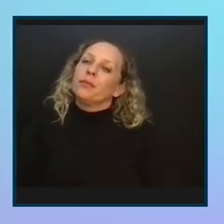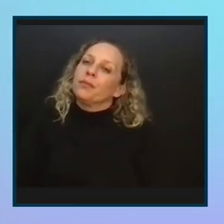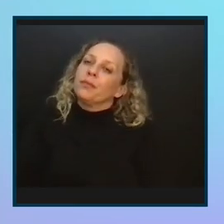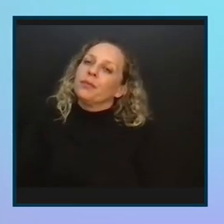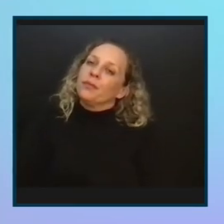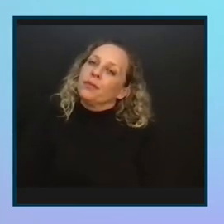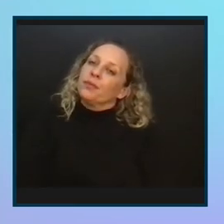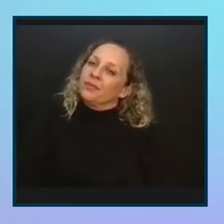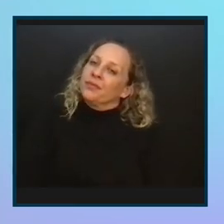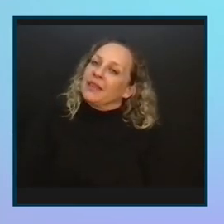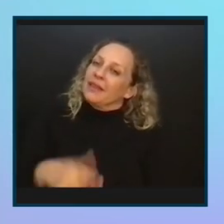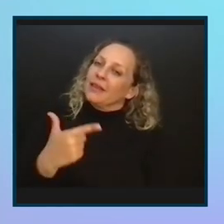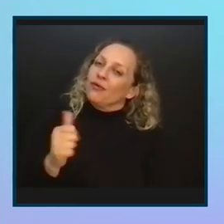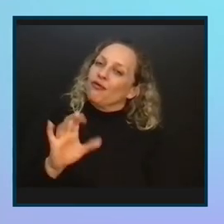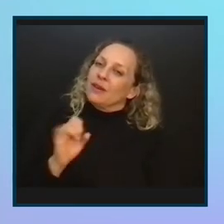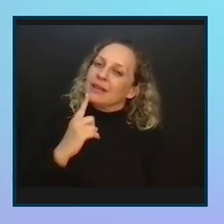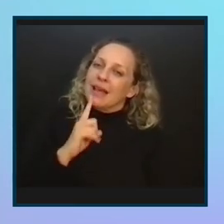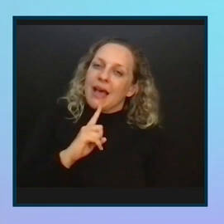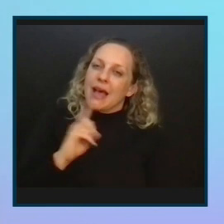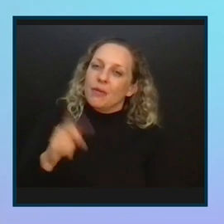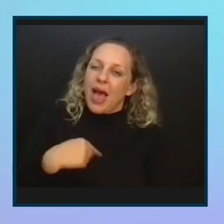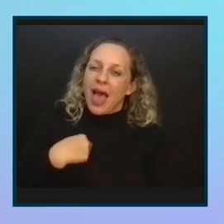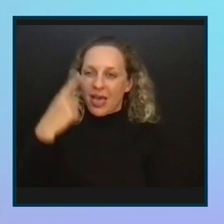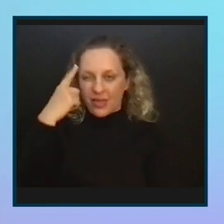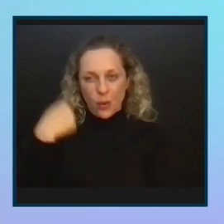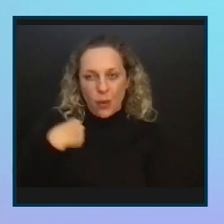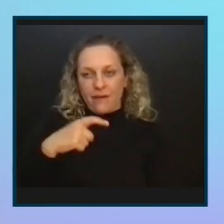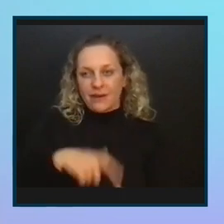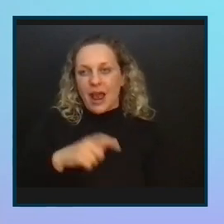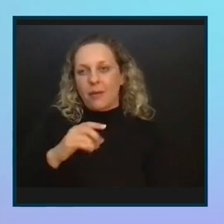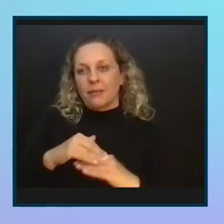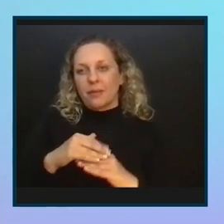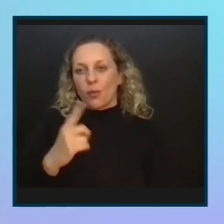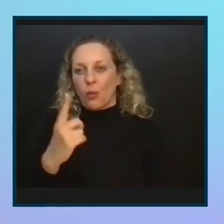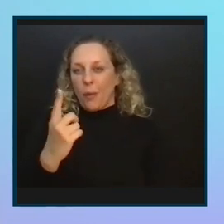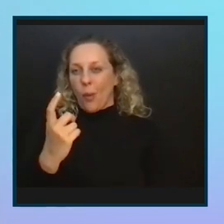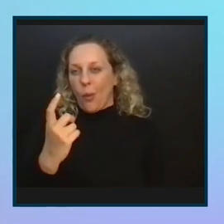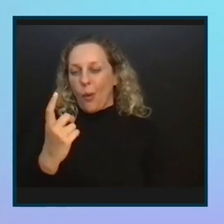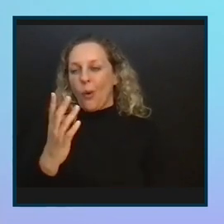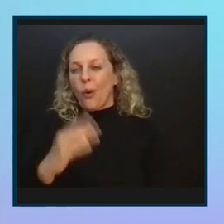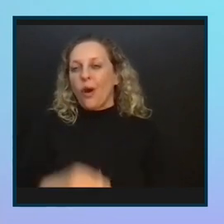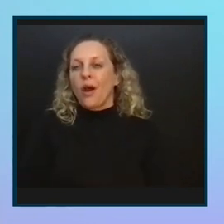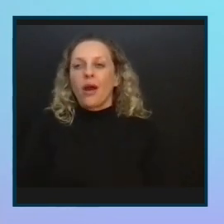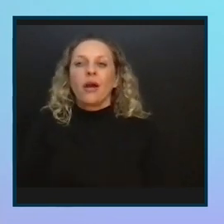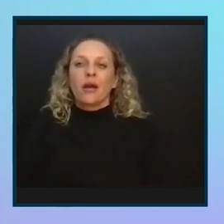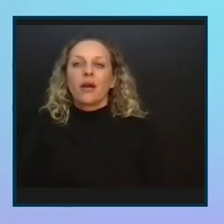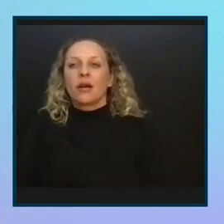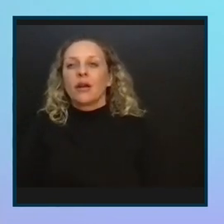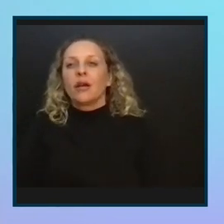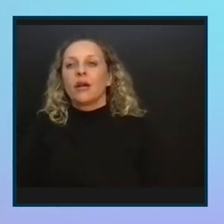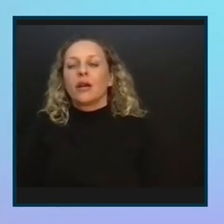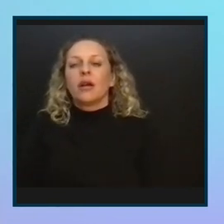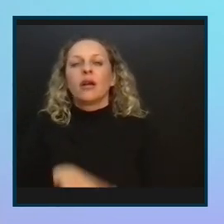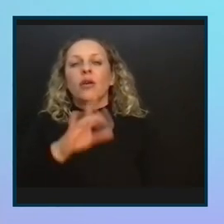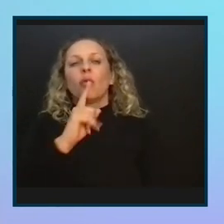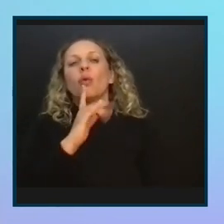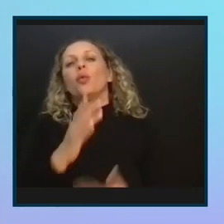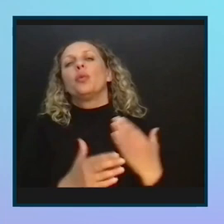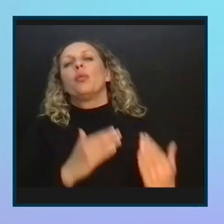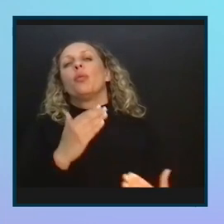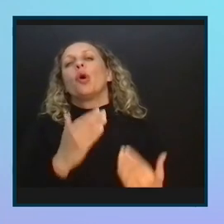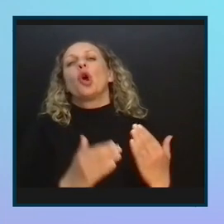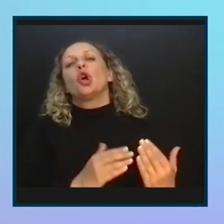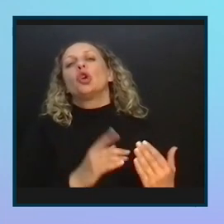Absolutely. All right, I think we have time for at least one more question here. What was the process like